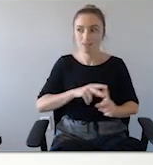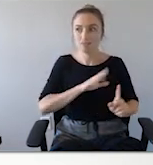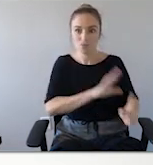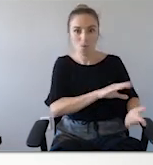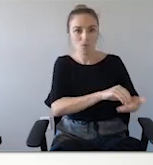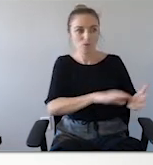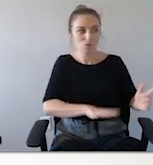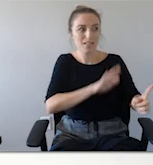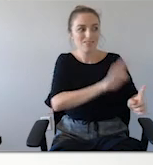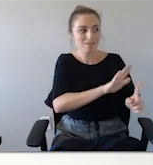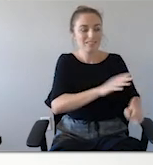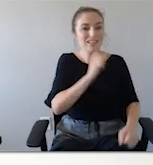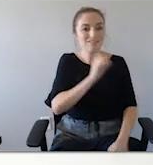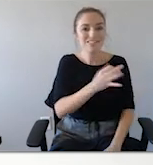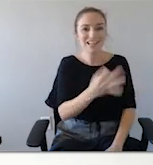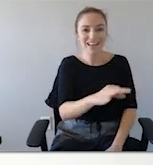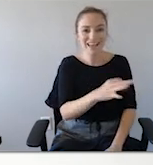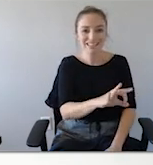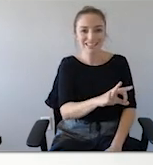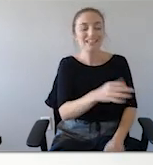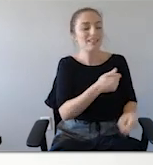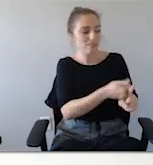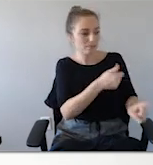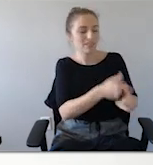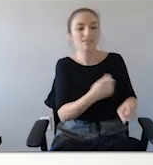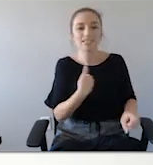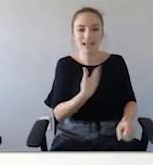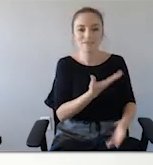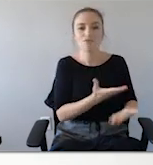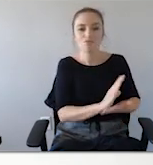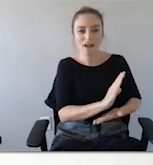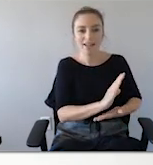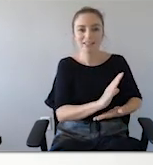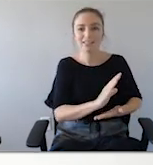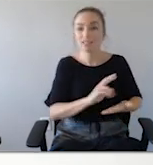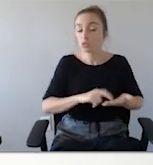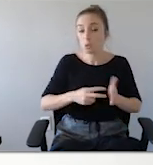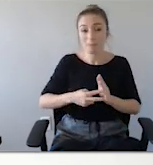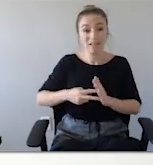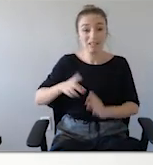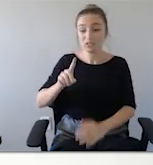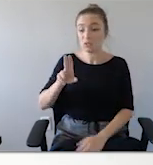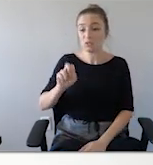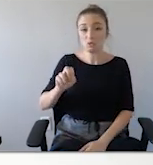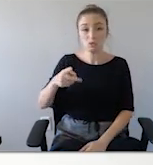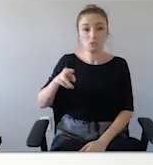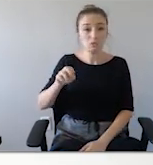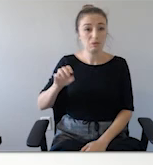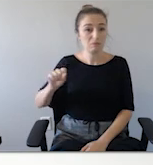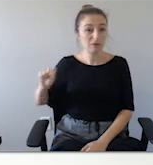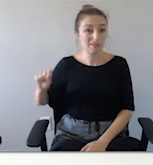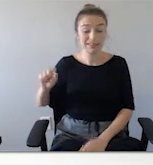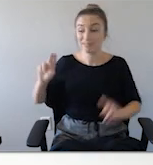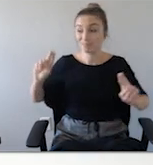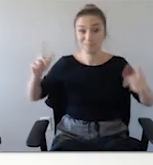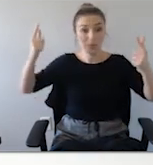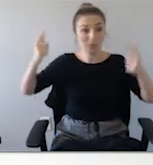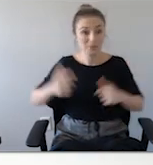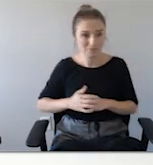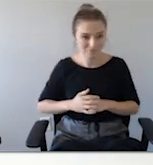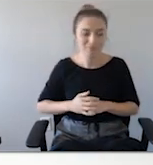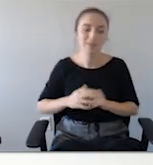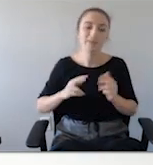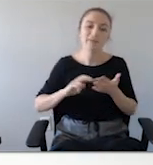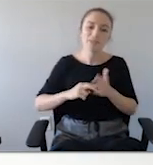dead. It was dead in the water. So they had to regroup, and then they had to come back in where he actually filed due process. But I just tell you that